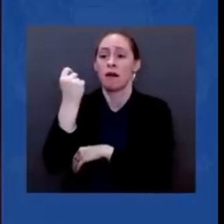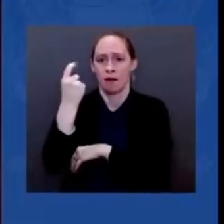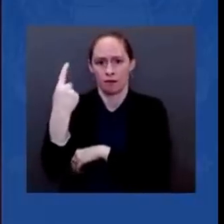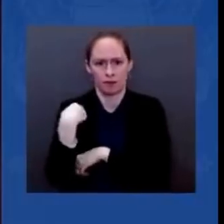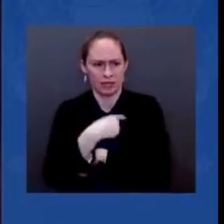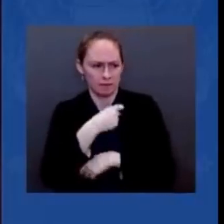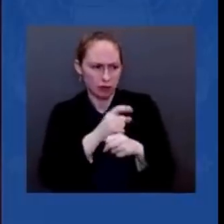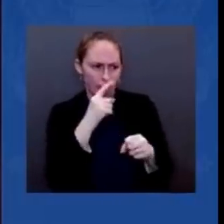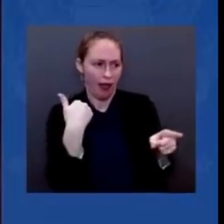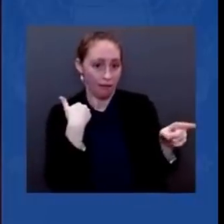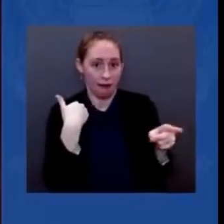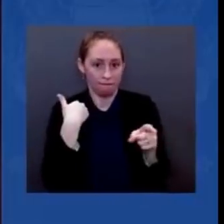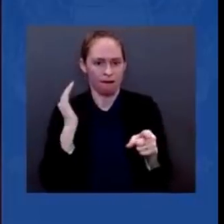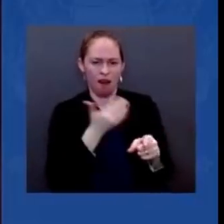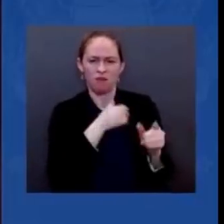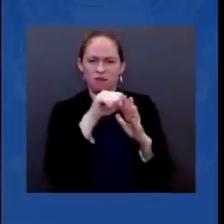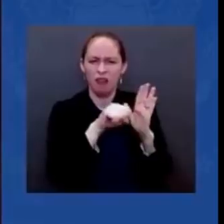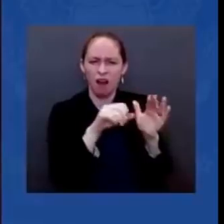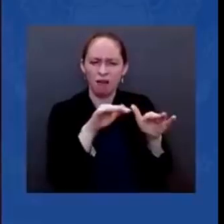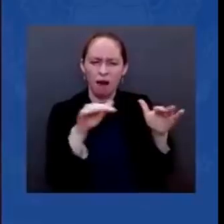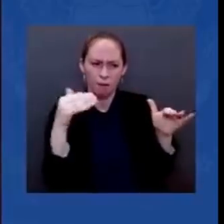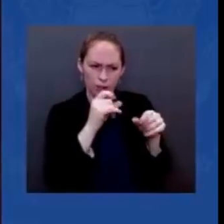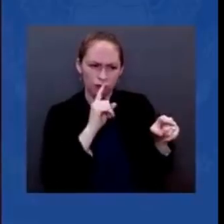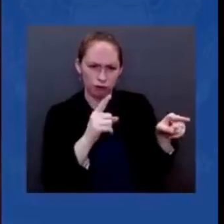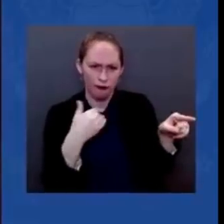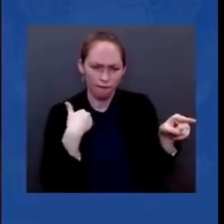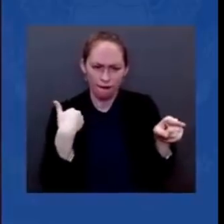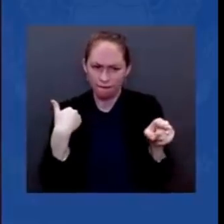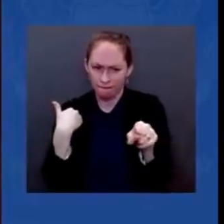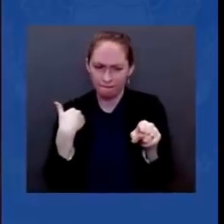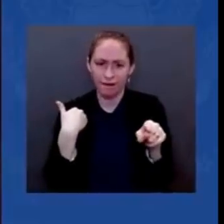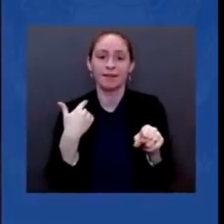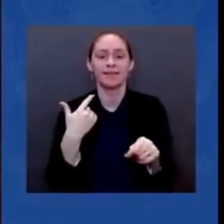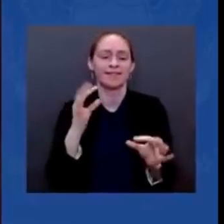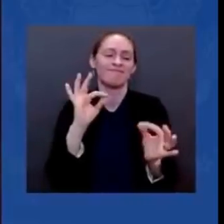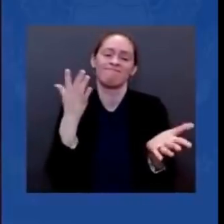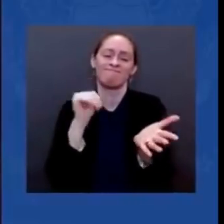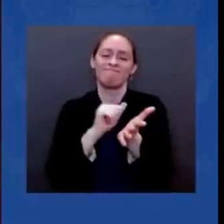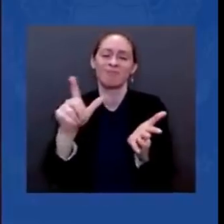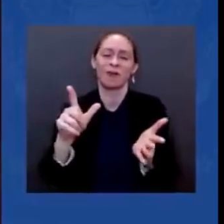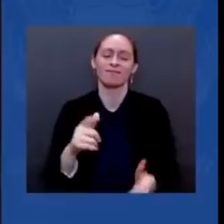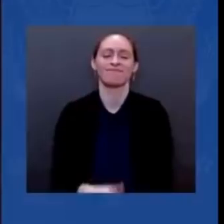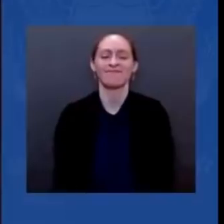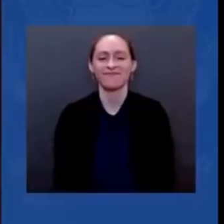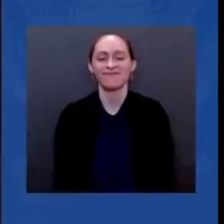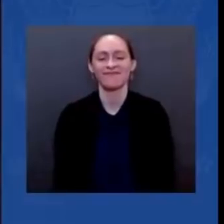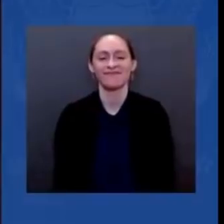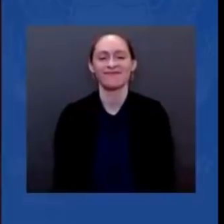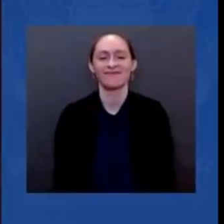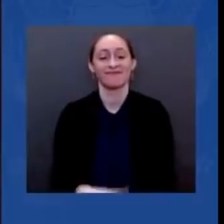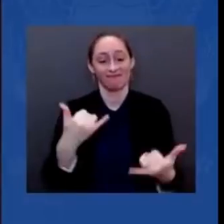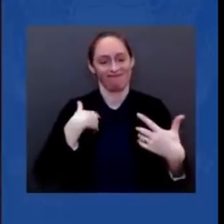so just that brief comment before I turn it over to you, Mr. President, but I want to say personally, I've enjoyed working with you when I was